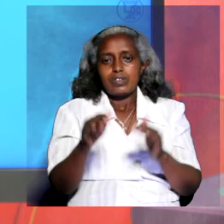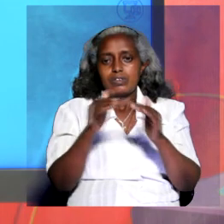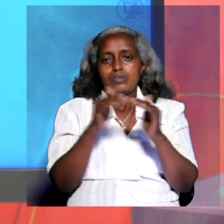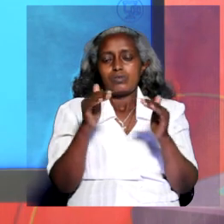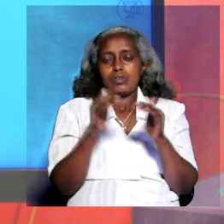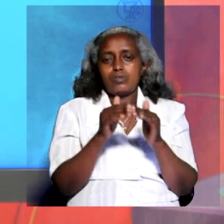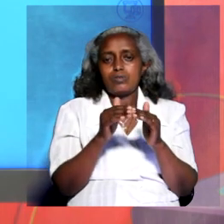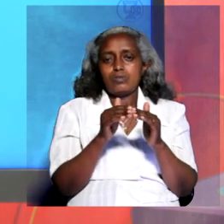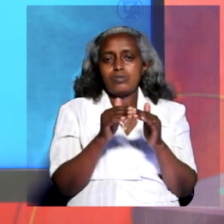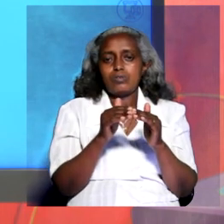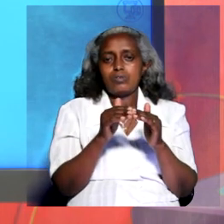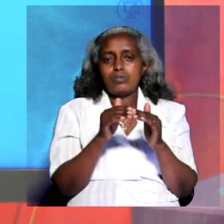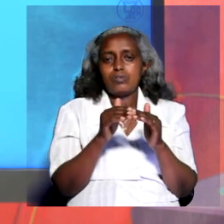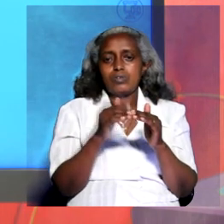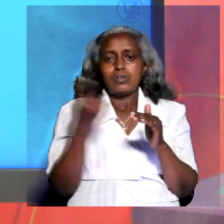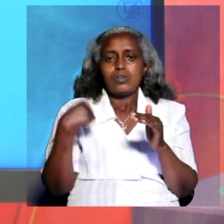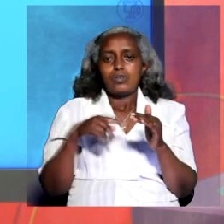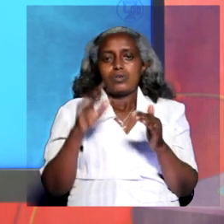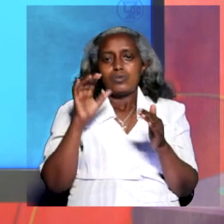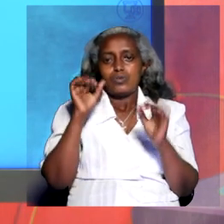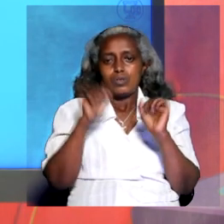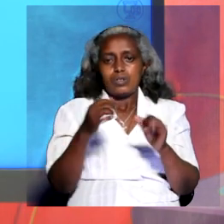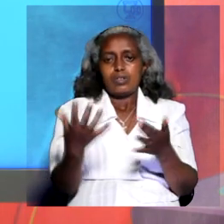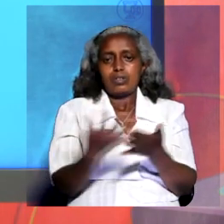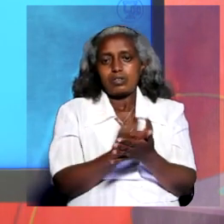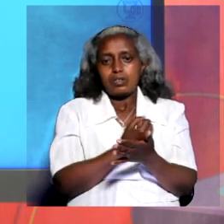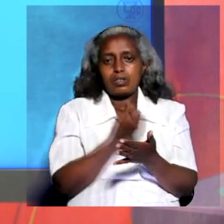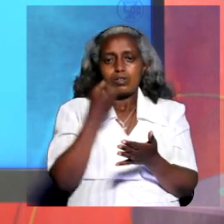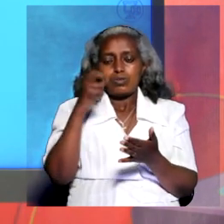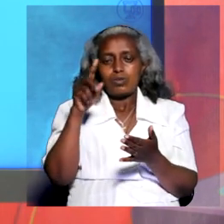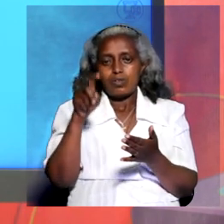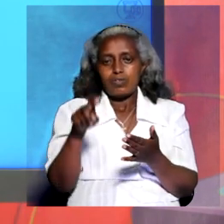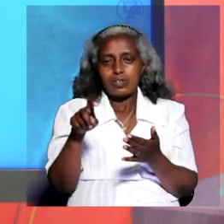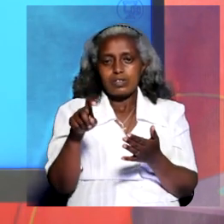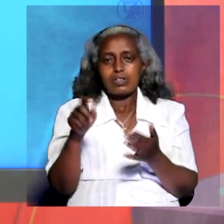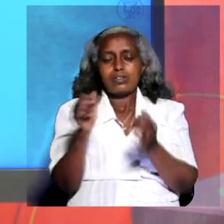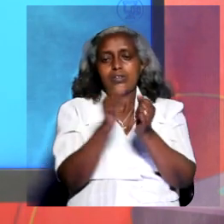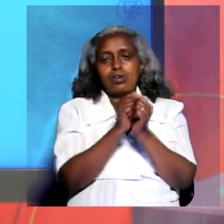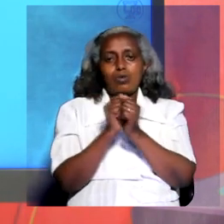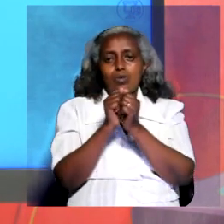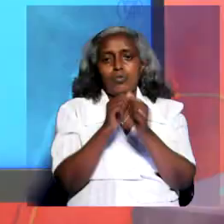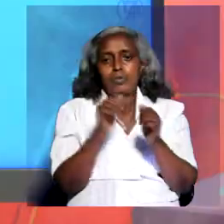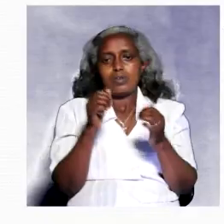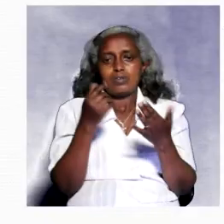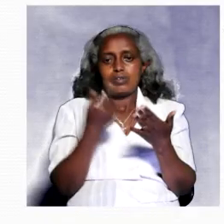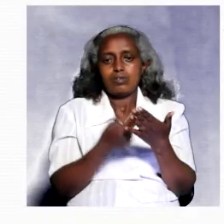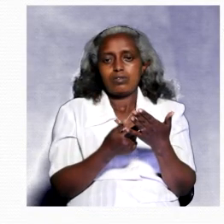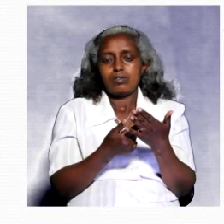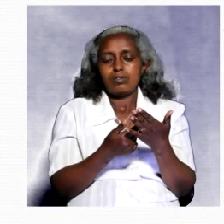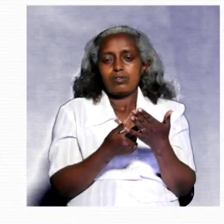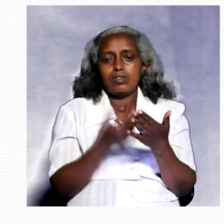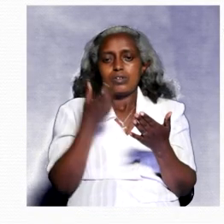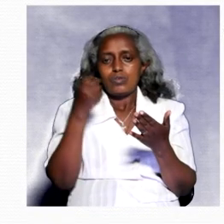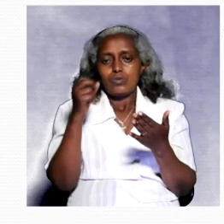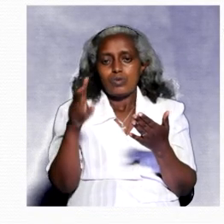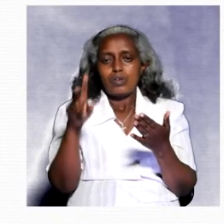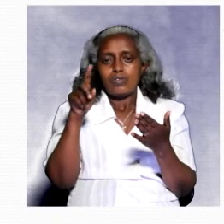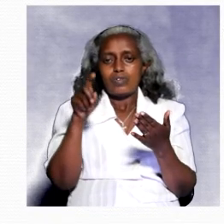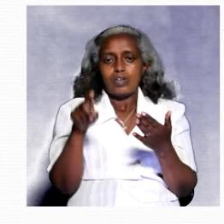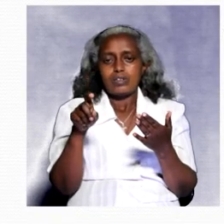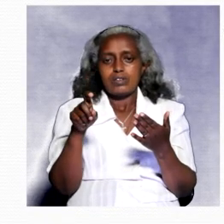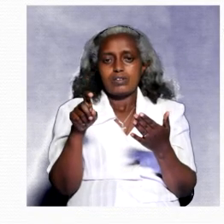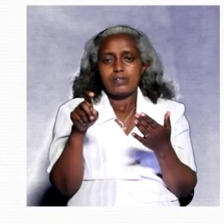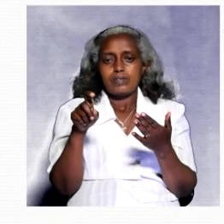equal to, we can take 12x as a common factor. So